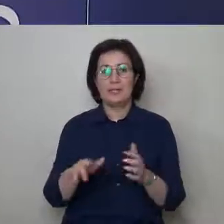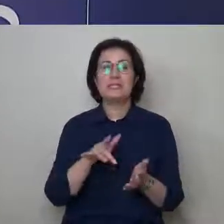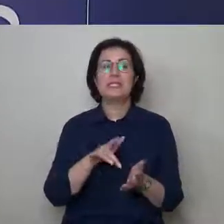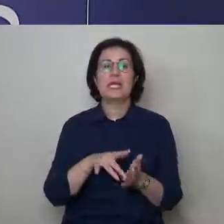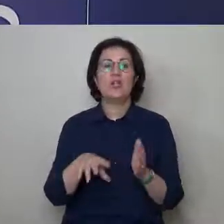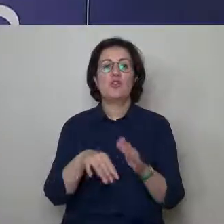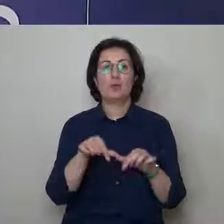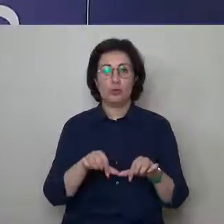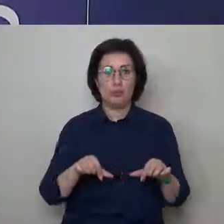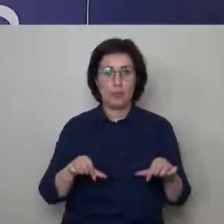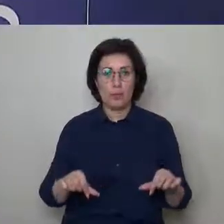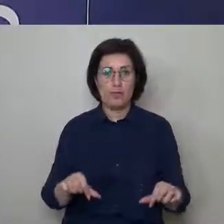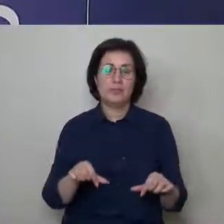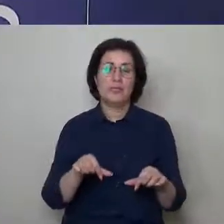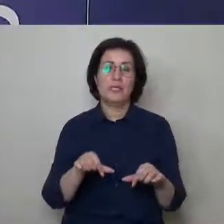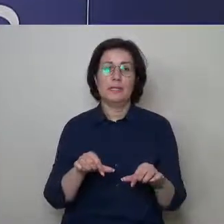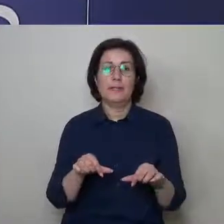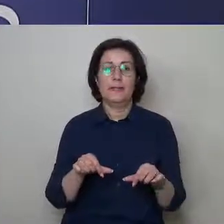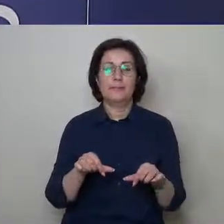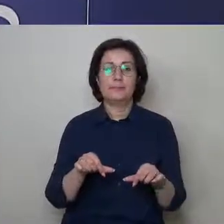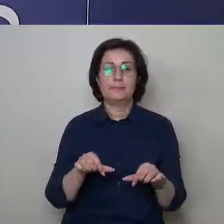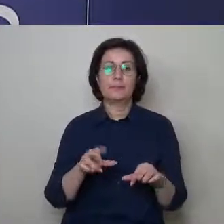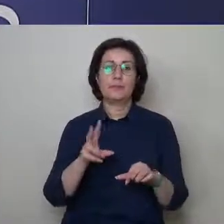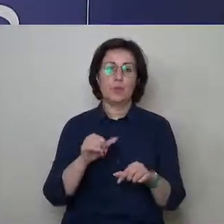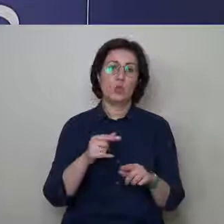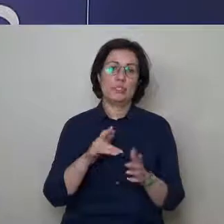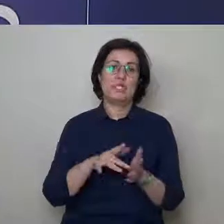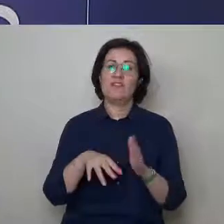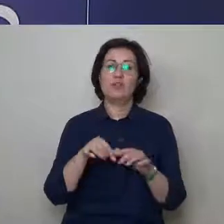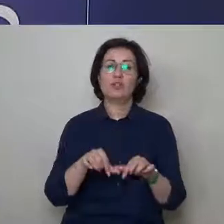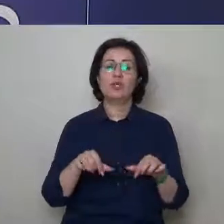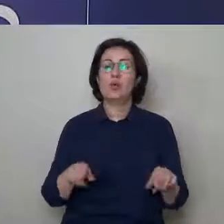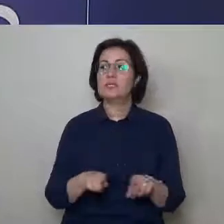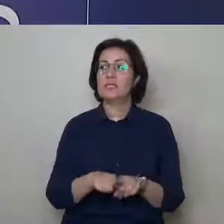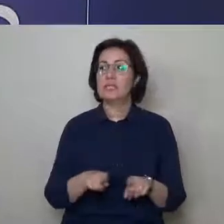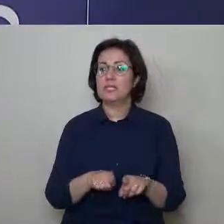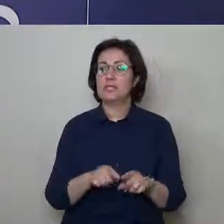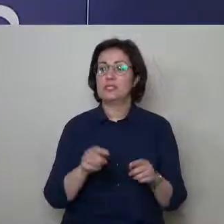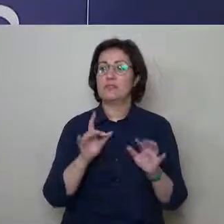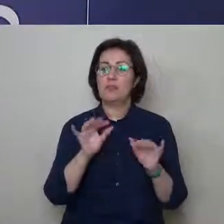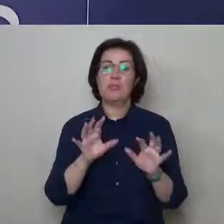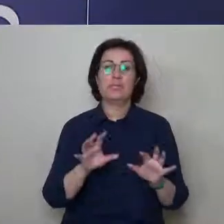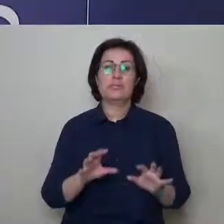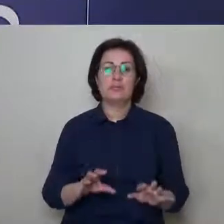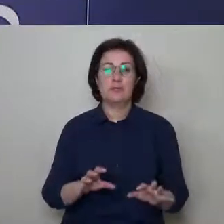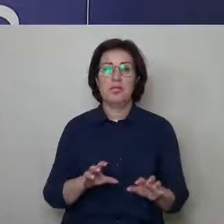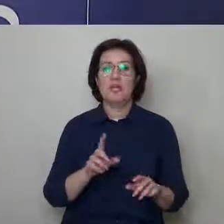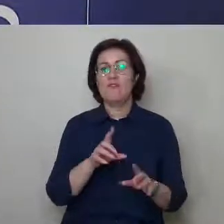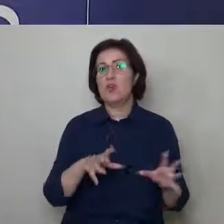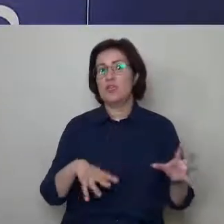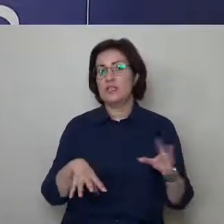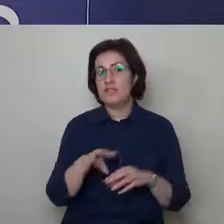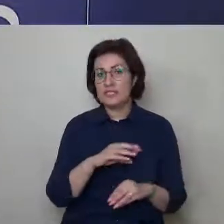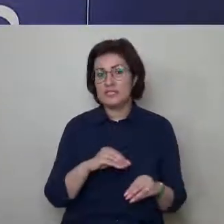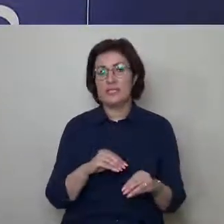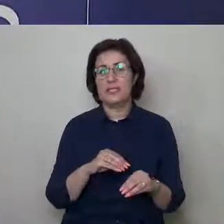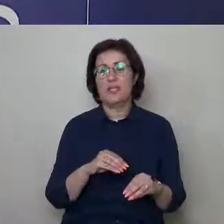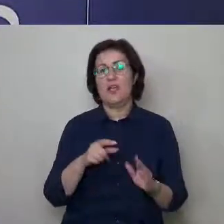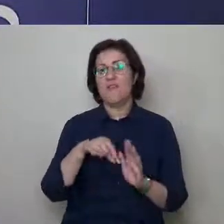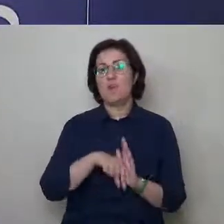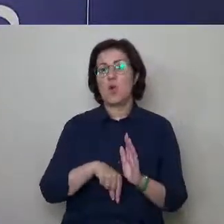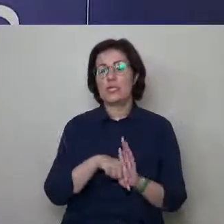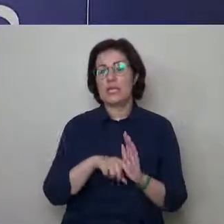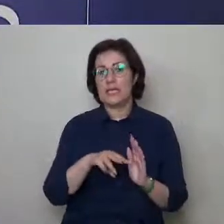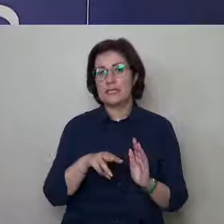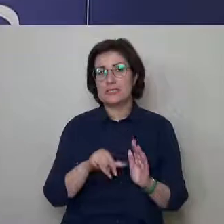commissions, except for the CEC perhaps, all the other levels, but the CEC too, in fact, all of